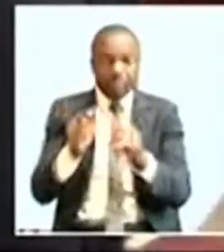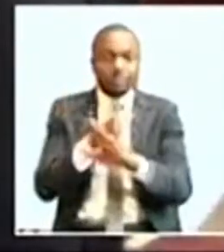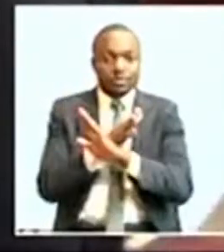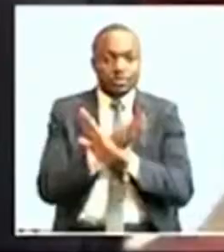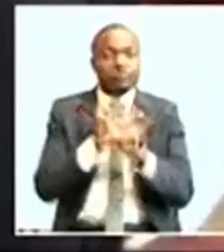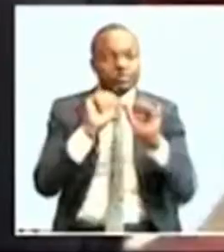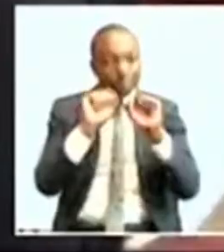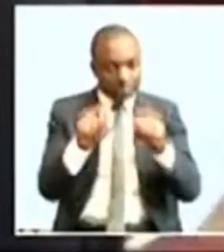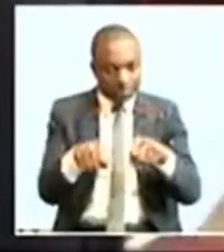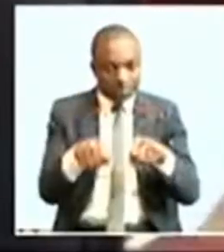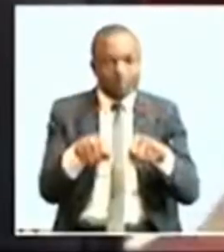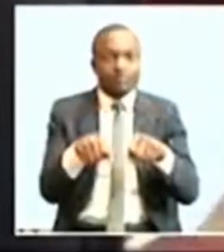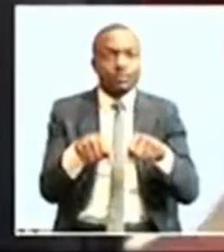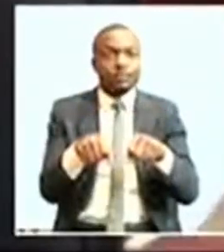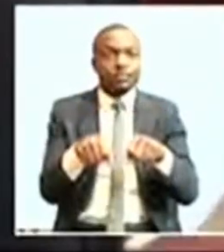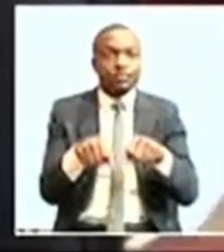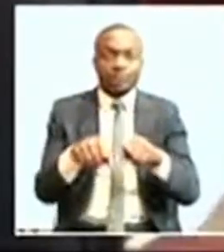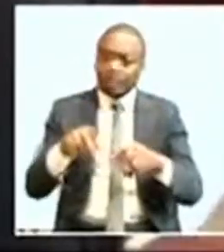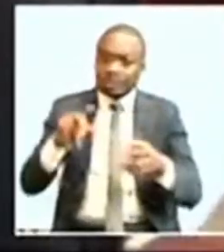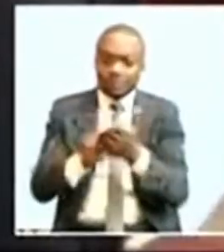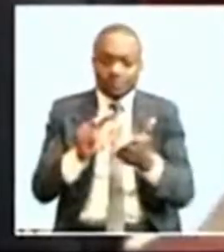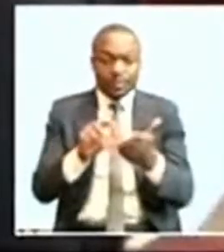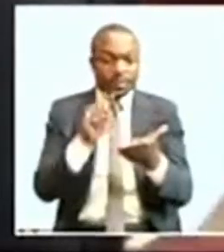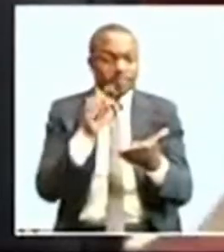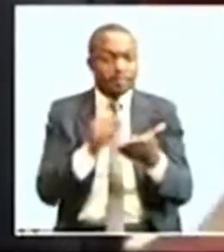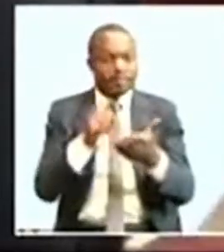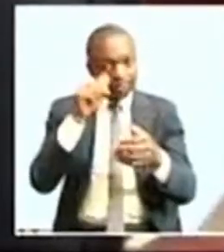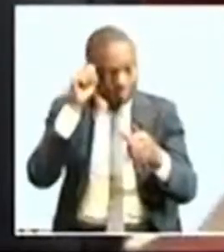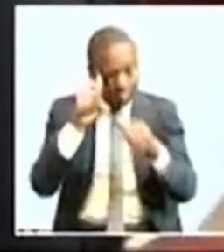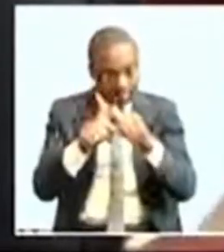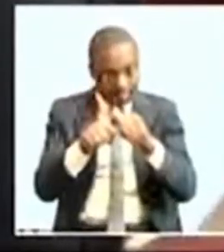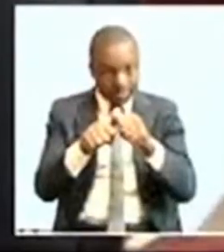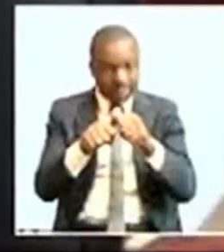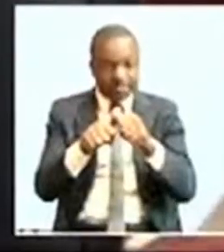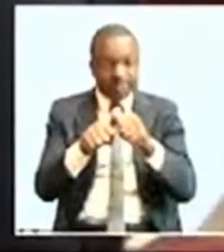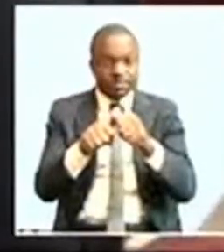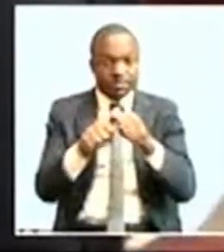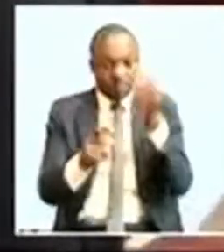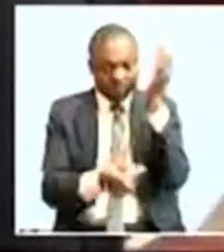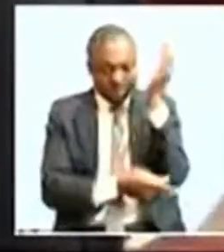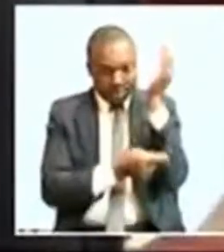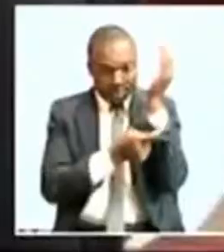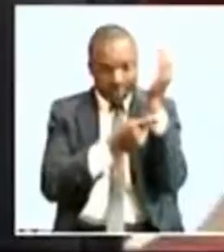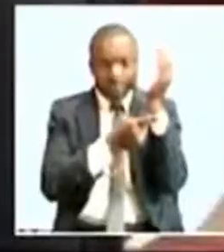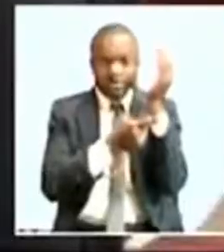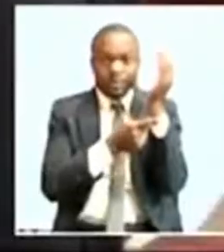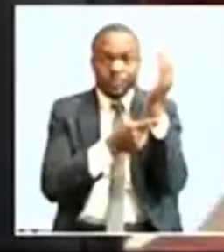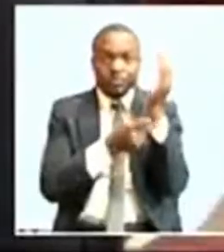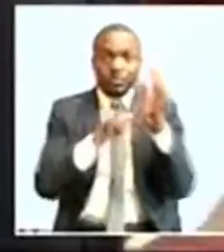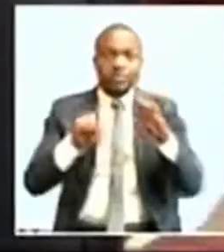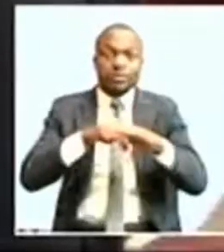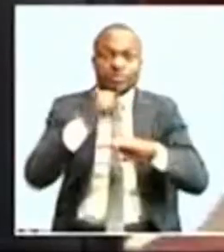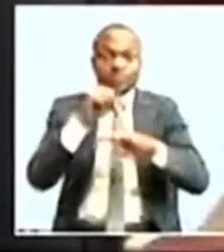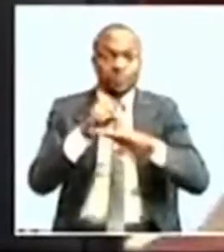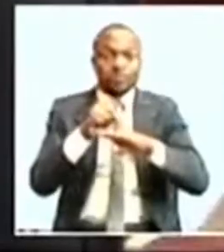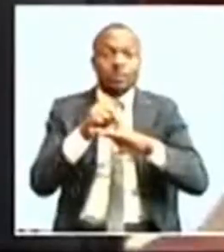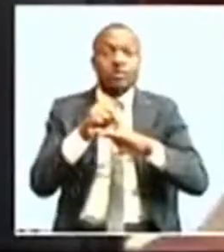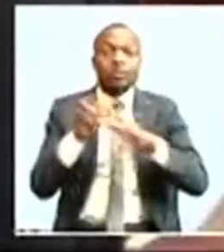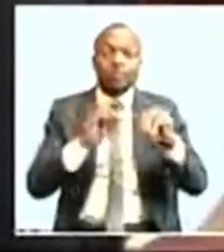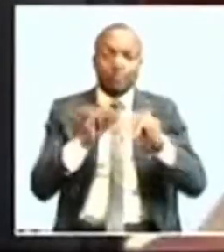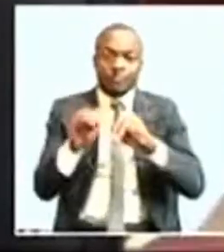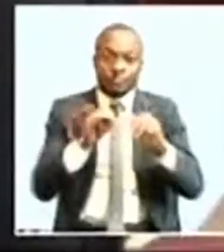may actually ratify this agreement in order to develop solid national fisheries management